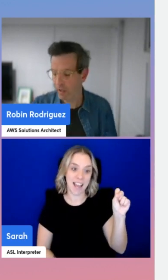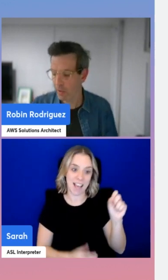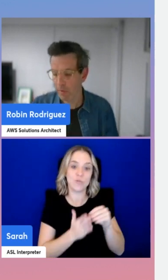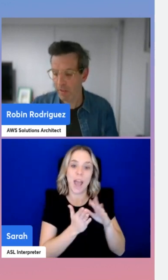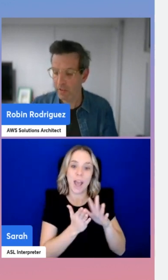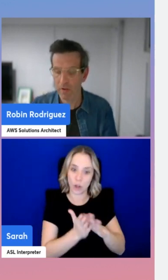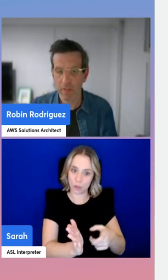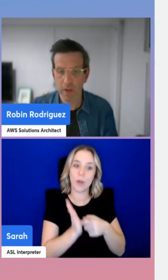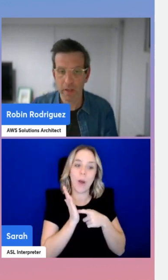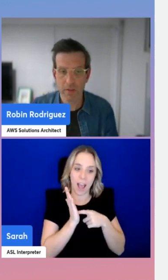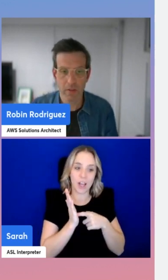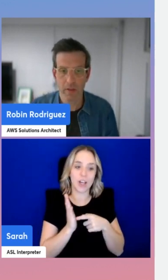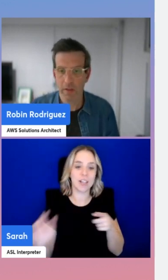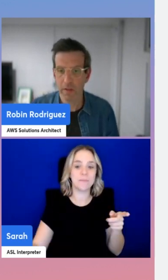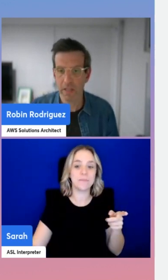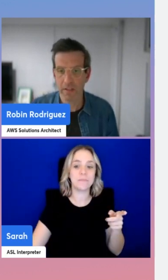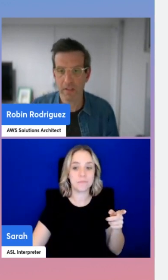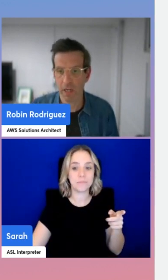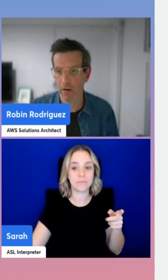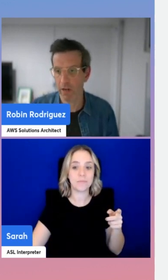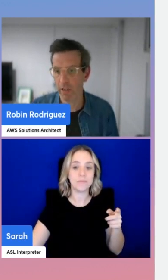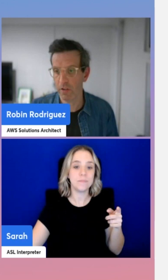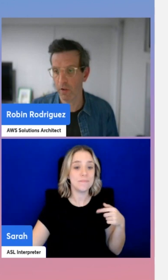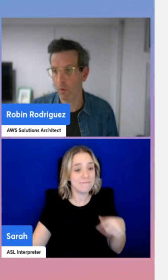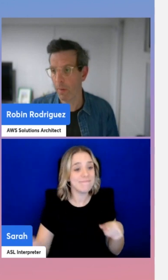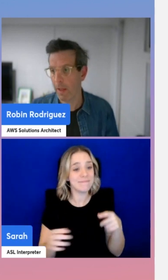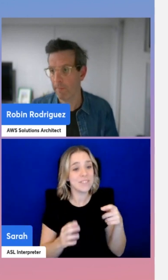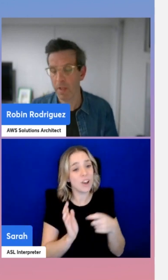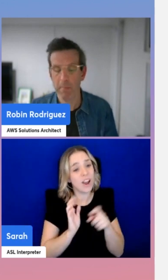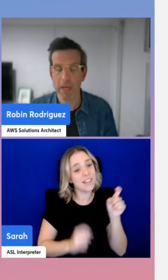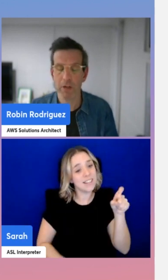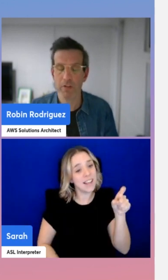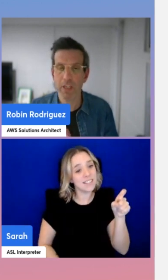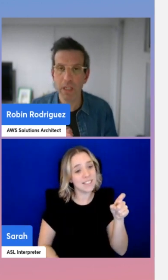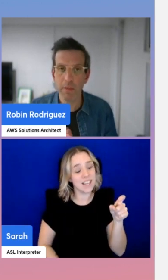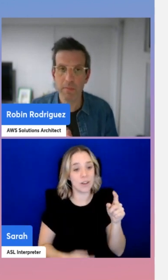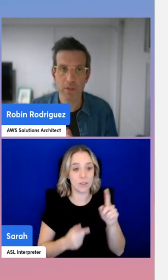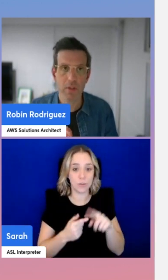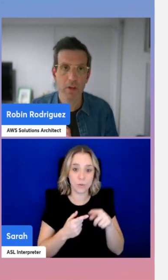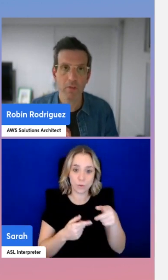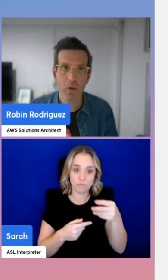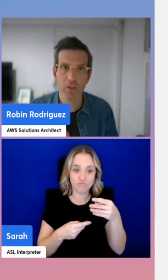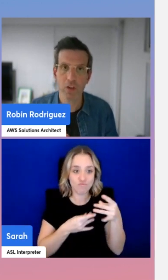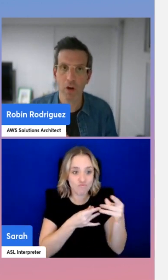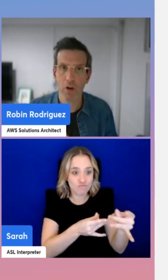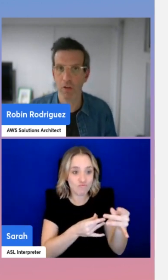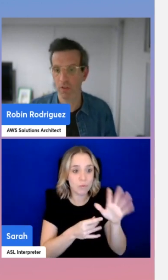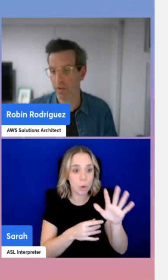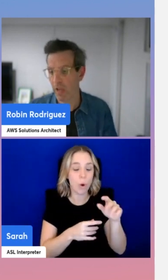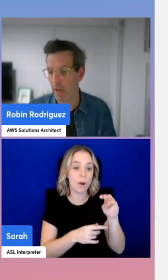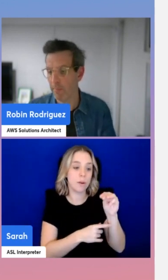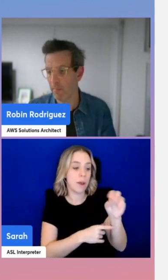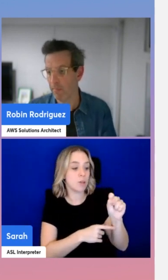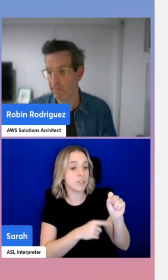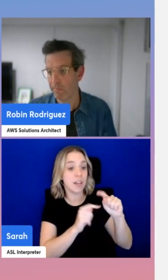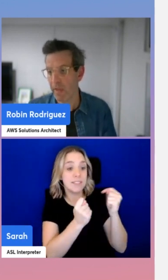required. These are things necessary to make your team's voice